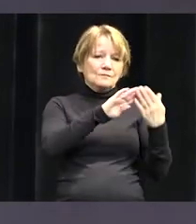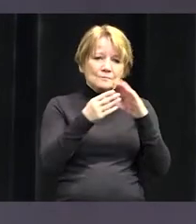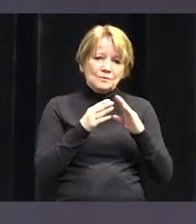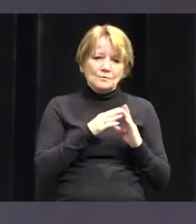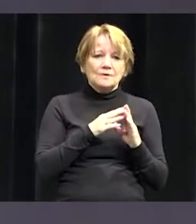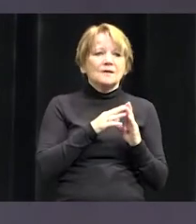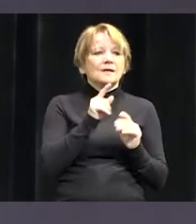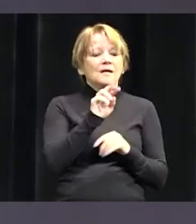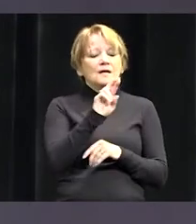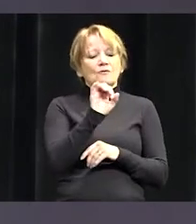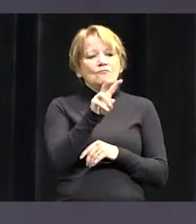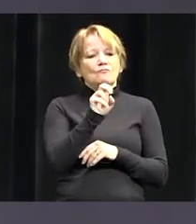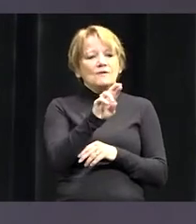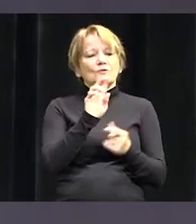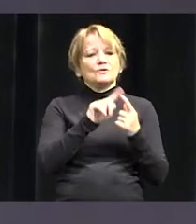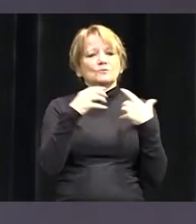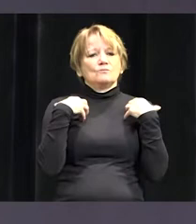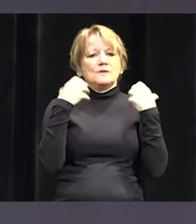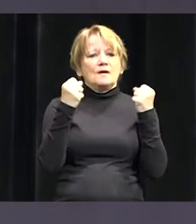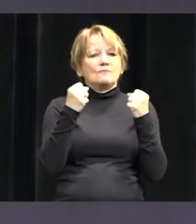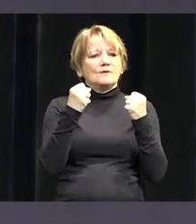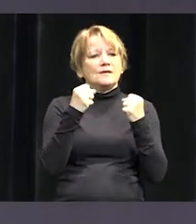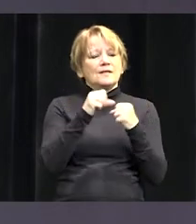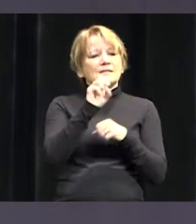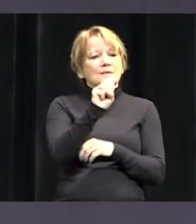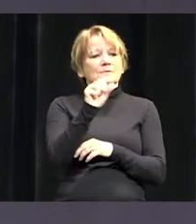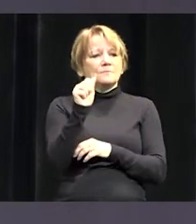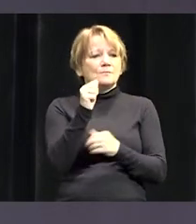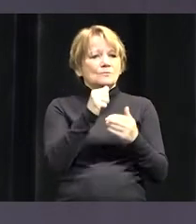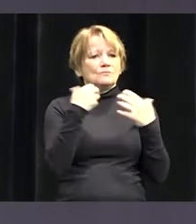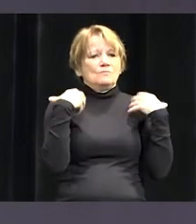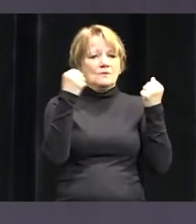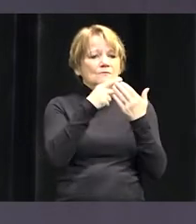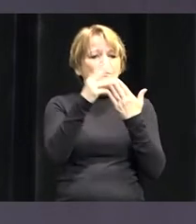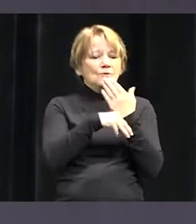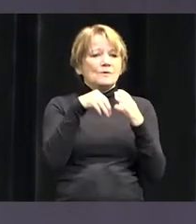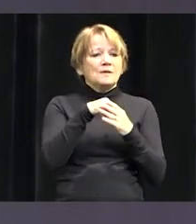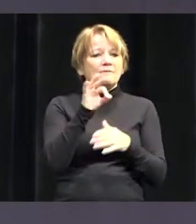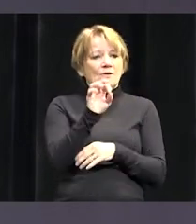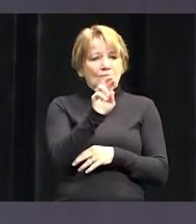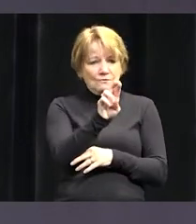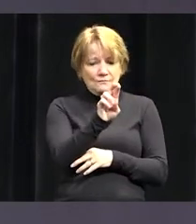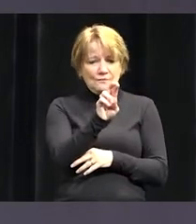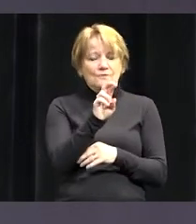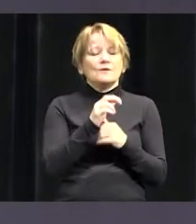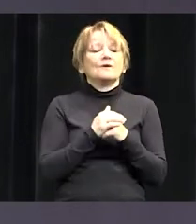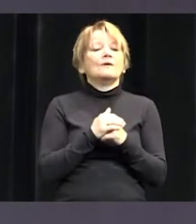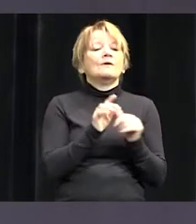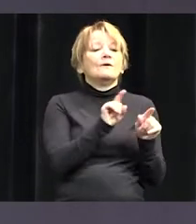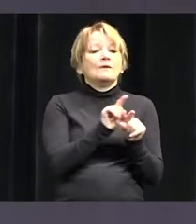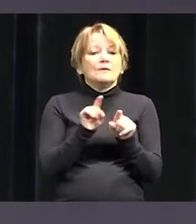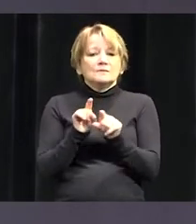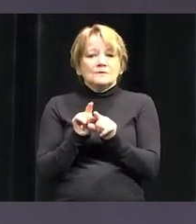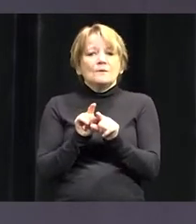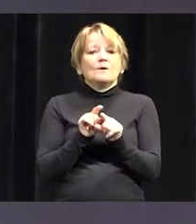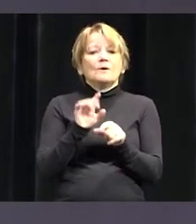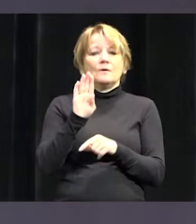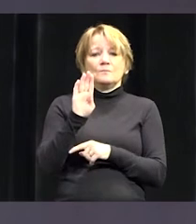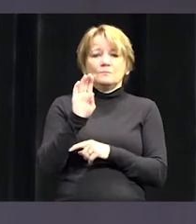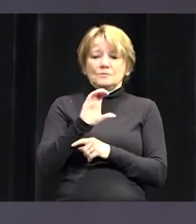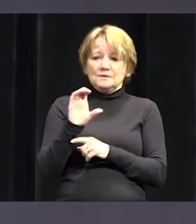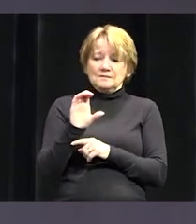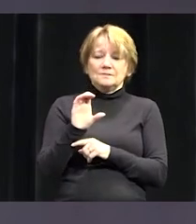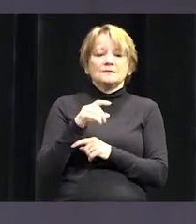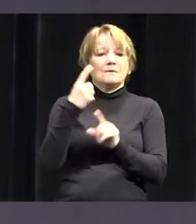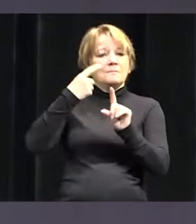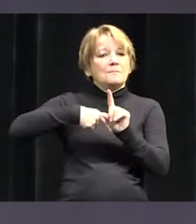community at the river to recovery substance abuse recovery program in fall river and at